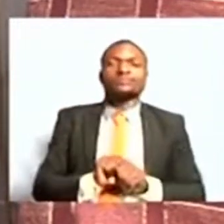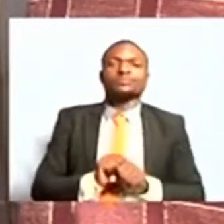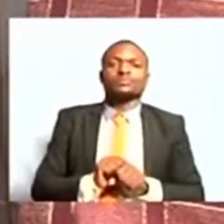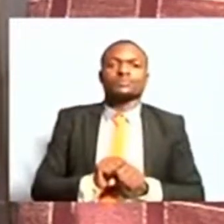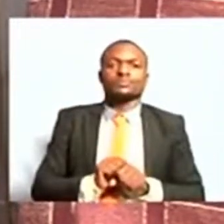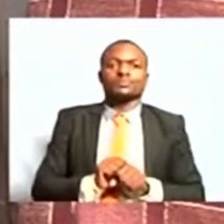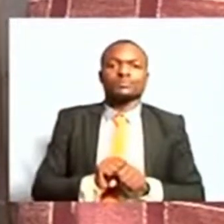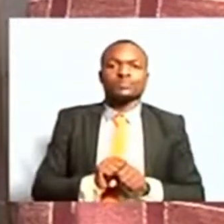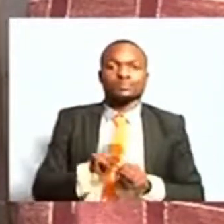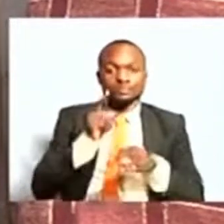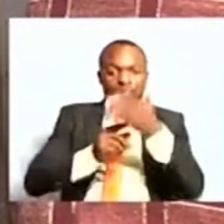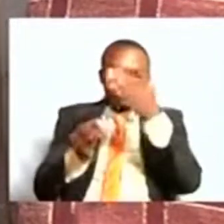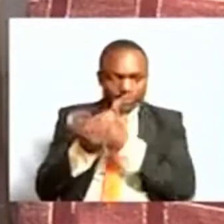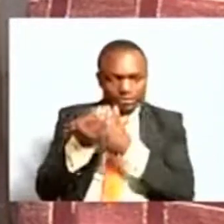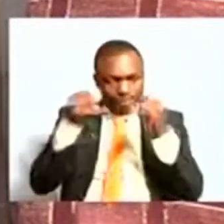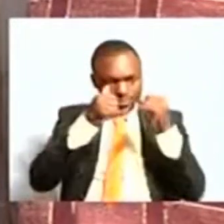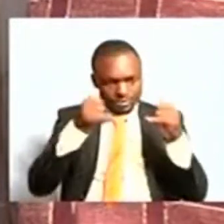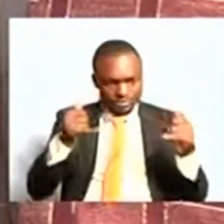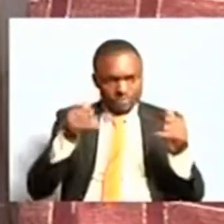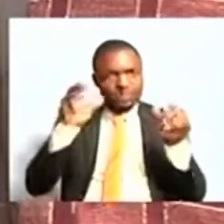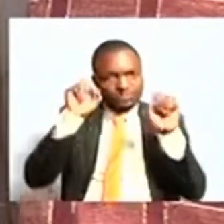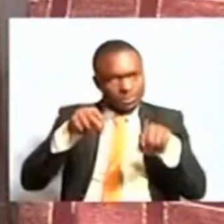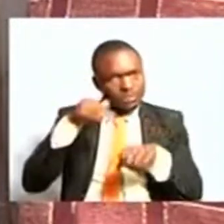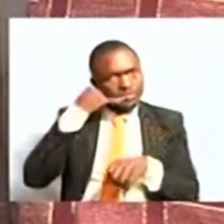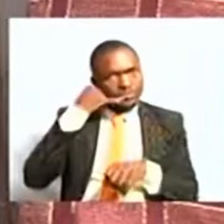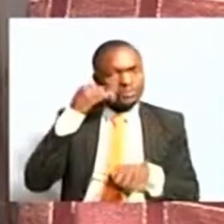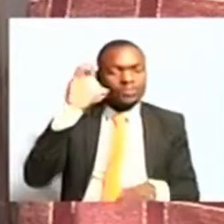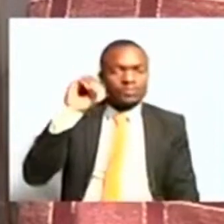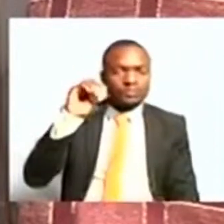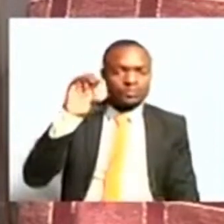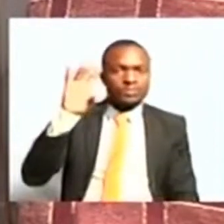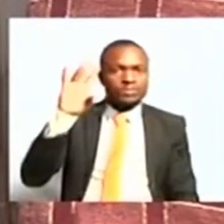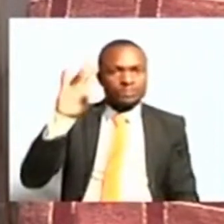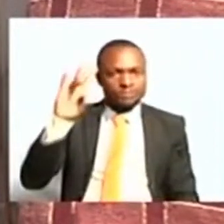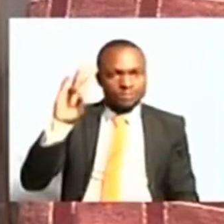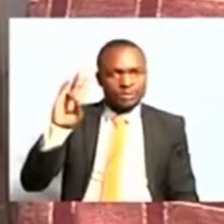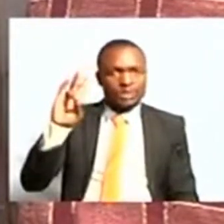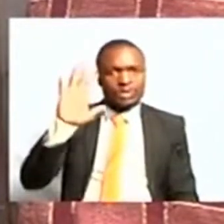0965429499, that's our WhatsApp line, and call us on 0955